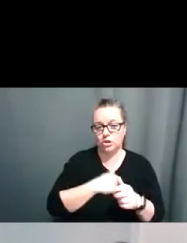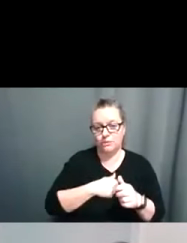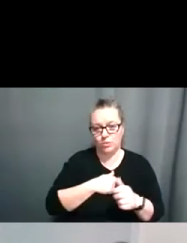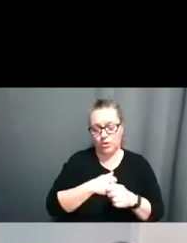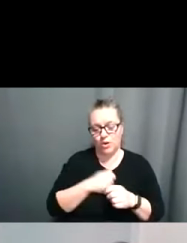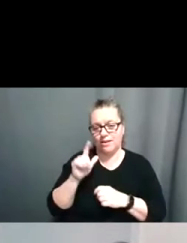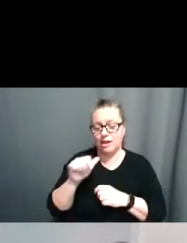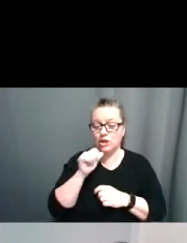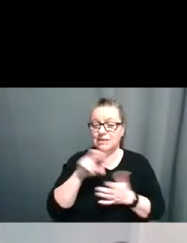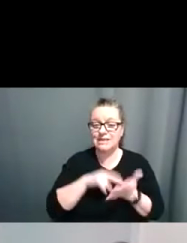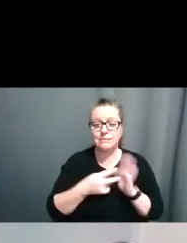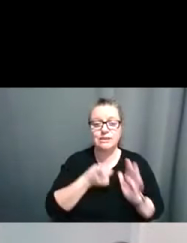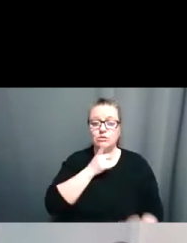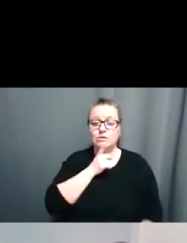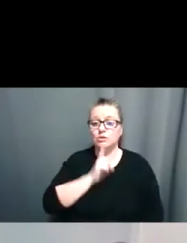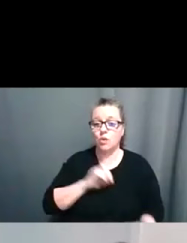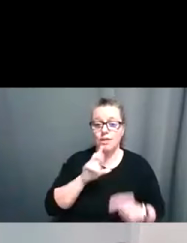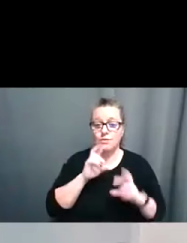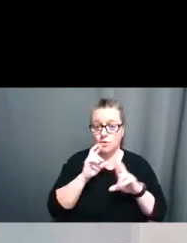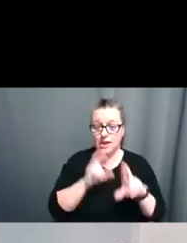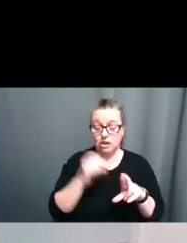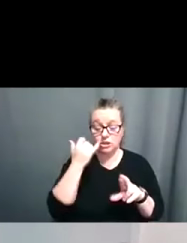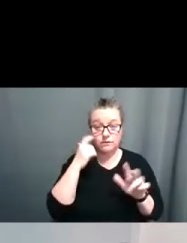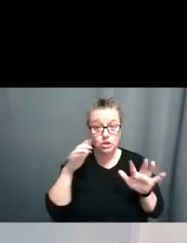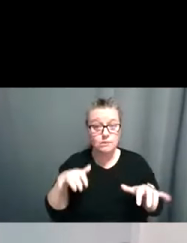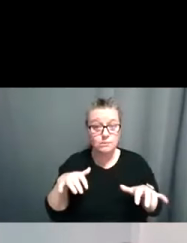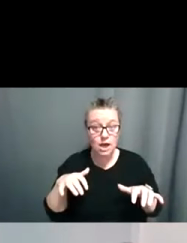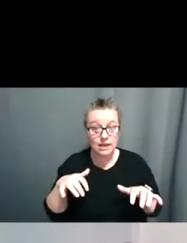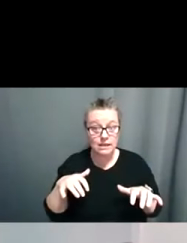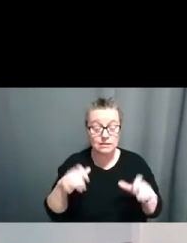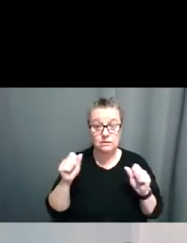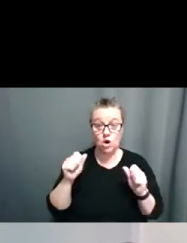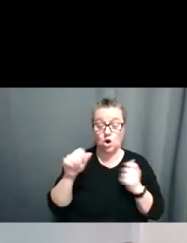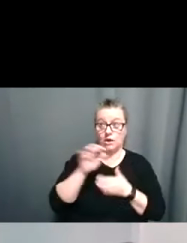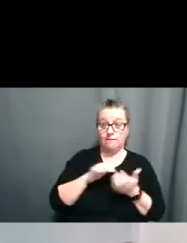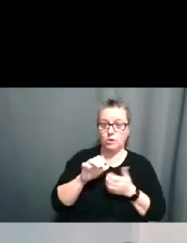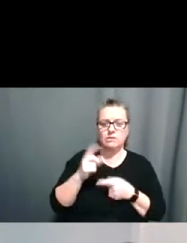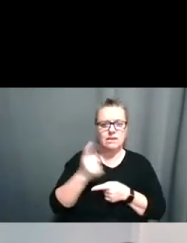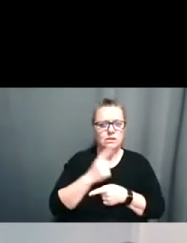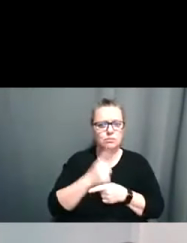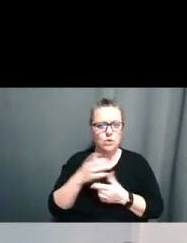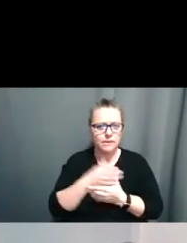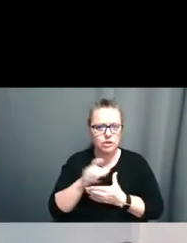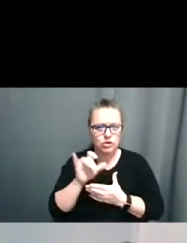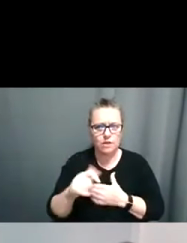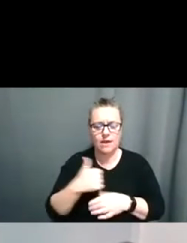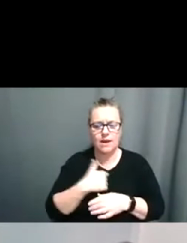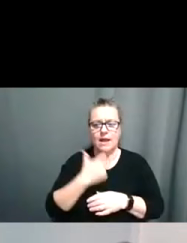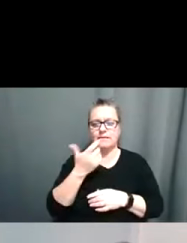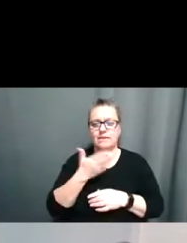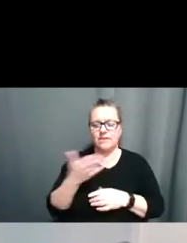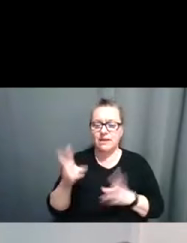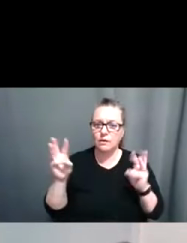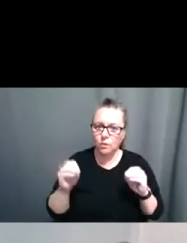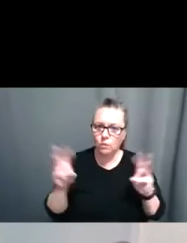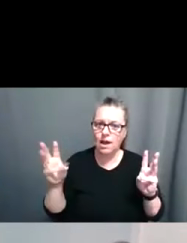mean you need to swallow your reaction. If you're surprised, bewildered, or confused, it's appropriate to share that, right? I have said things like, wow,